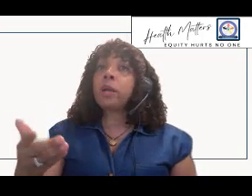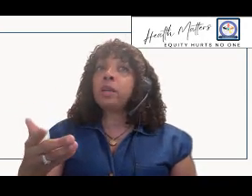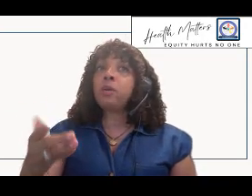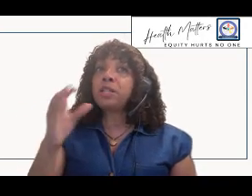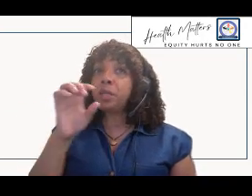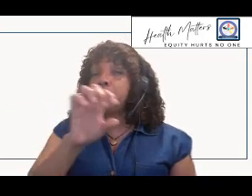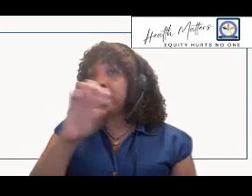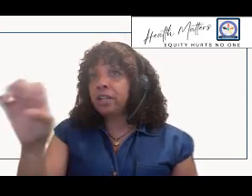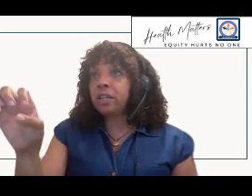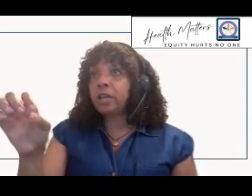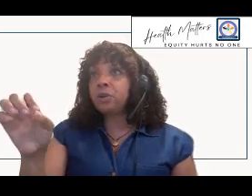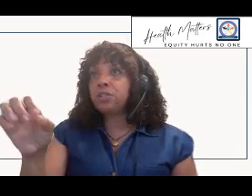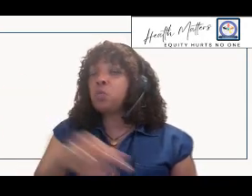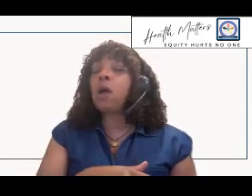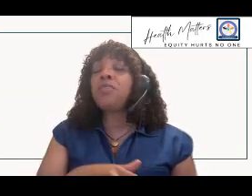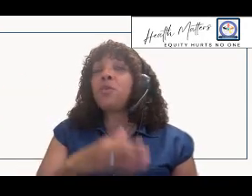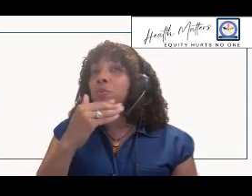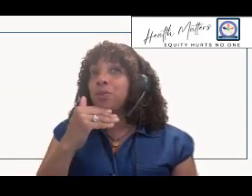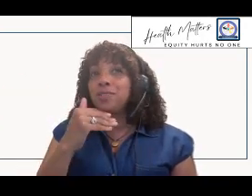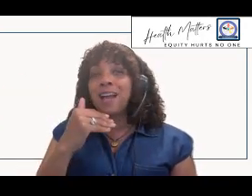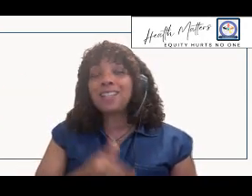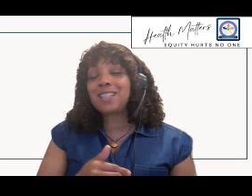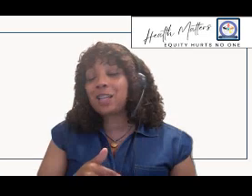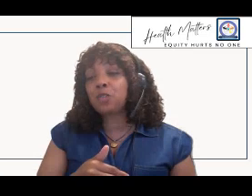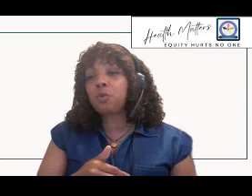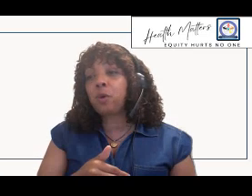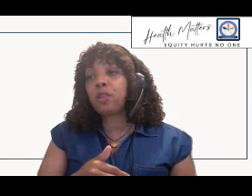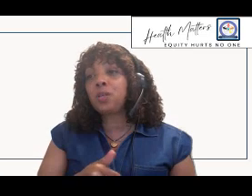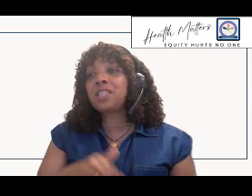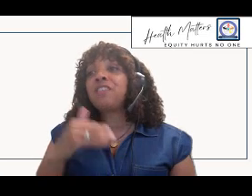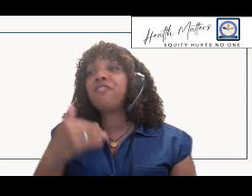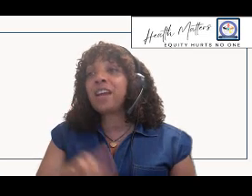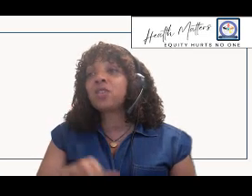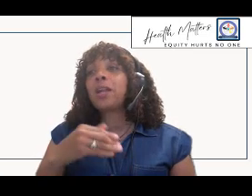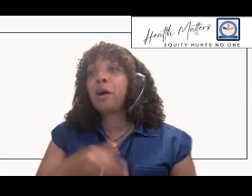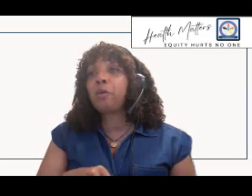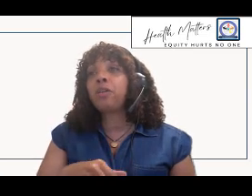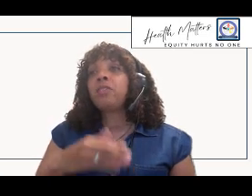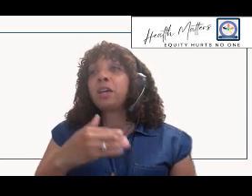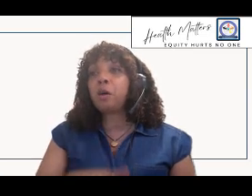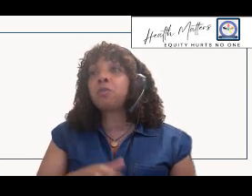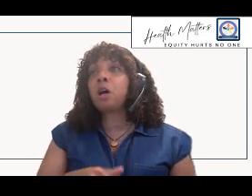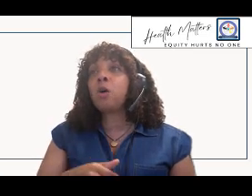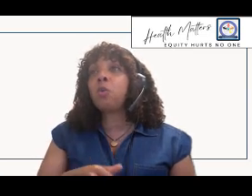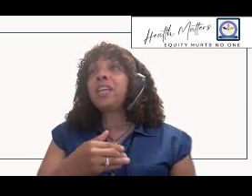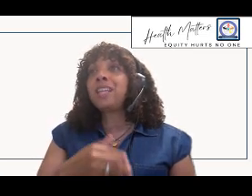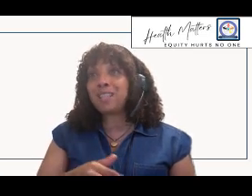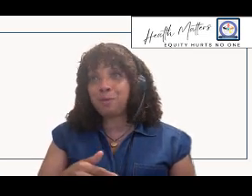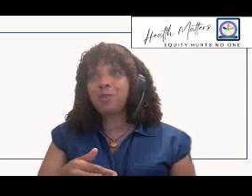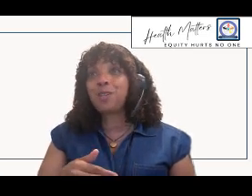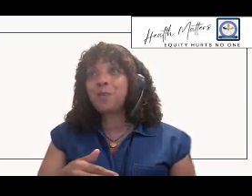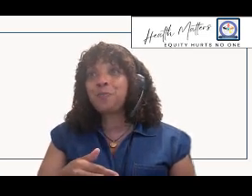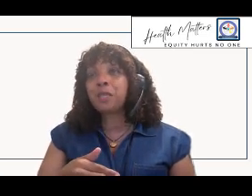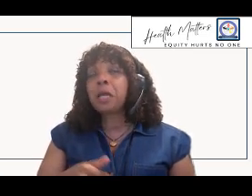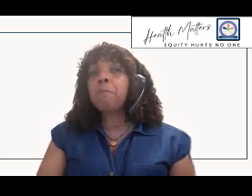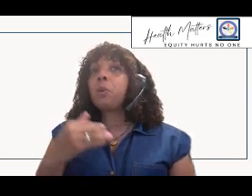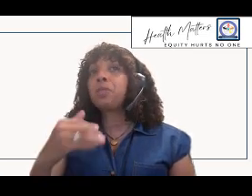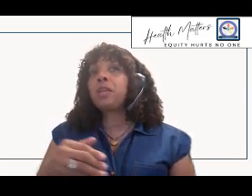and reporting criteria and indicators. And one that we were not successful with was the effect on health that comes along with heat